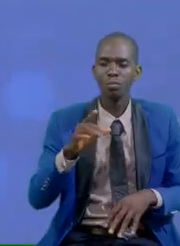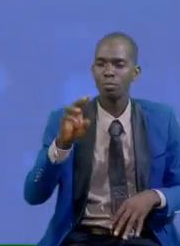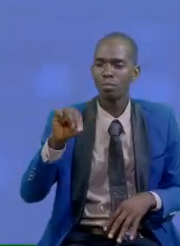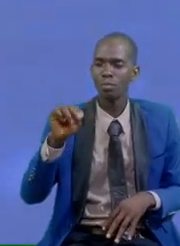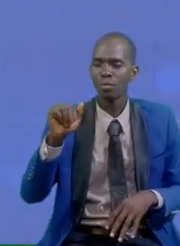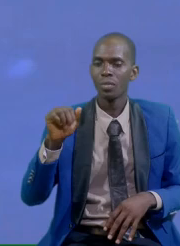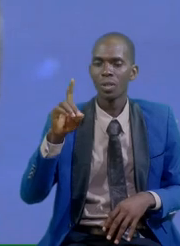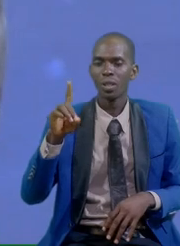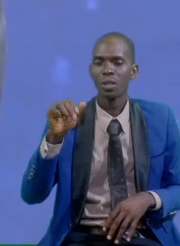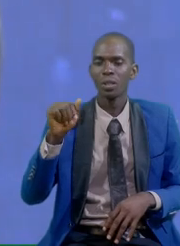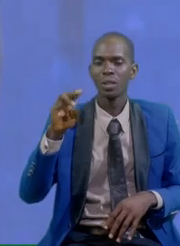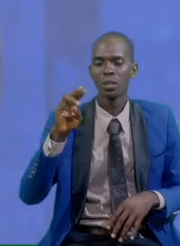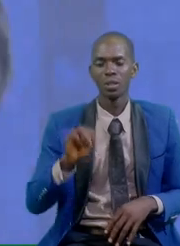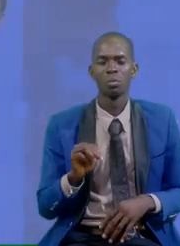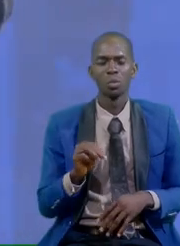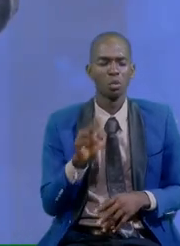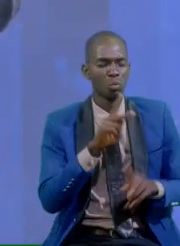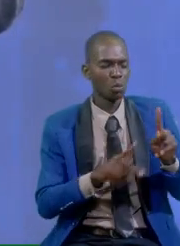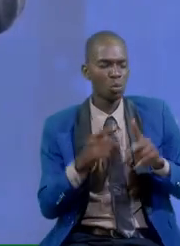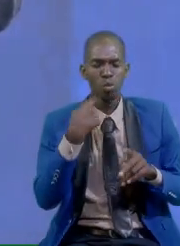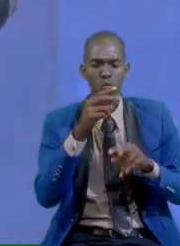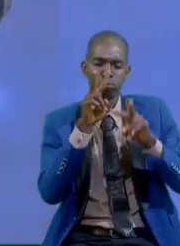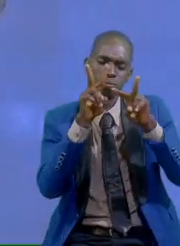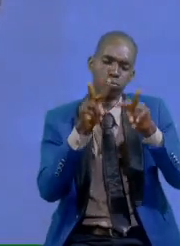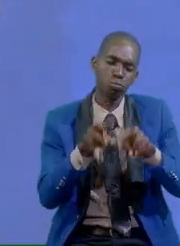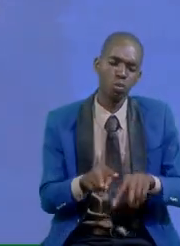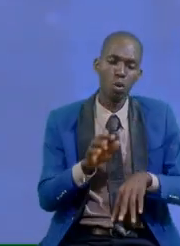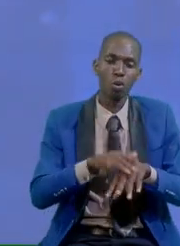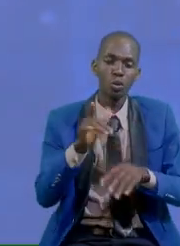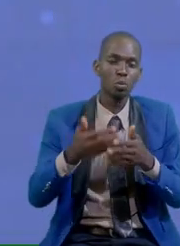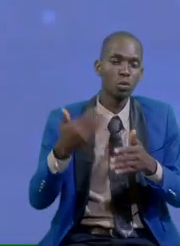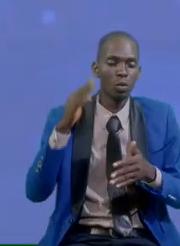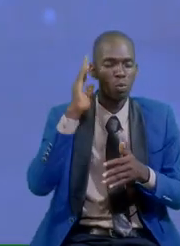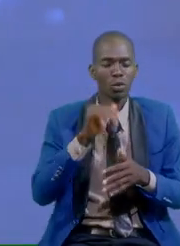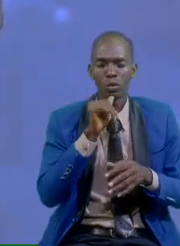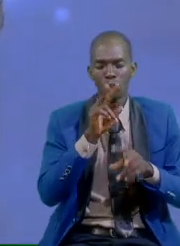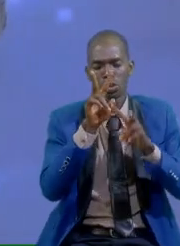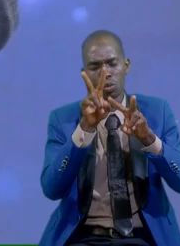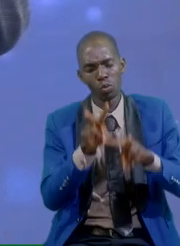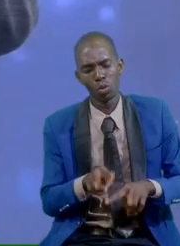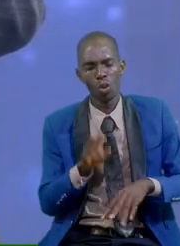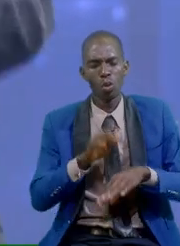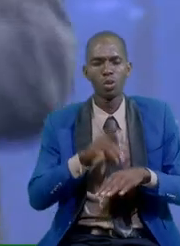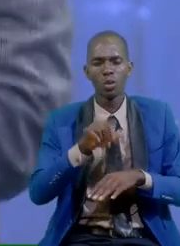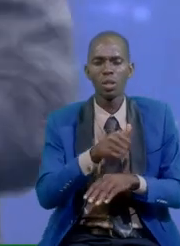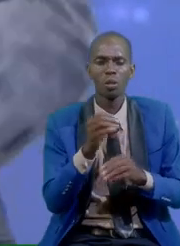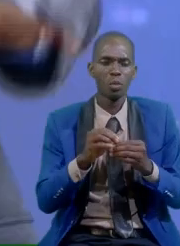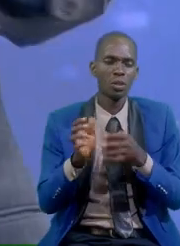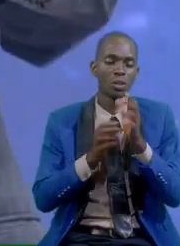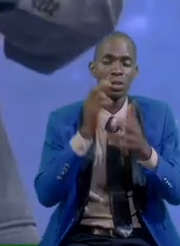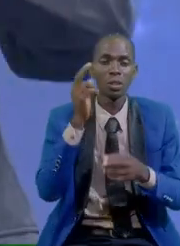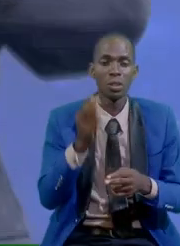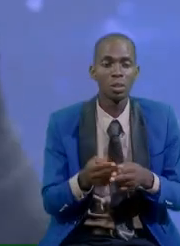They will not look down at you anymore, because a power higher than their power, a